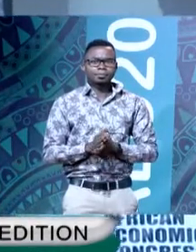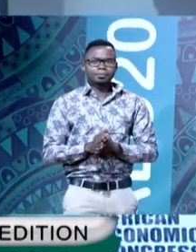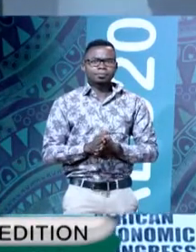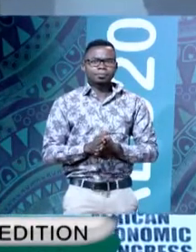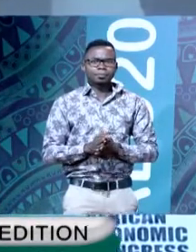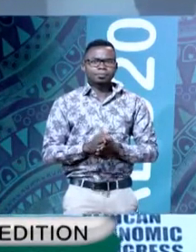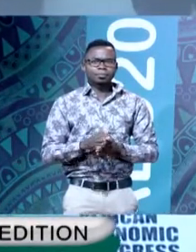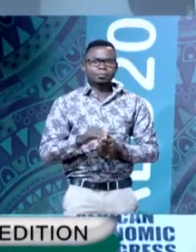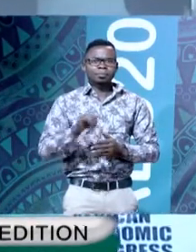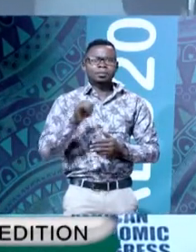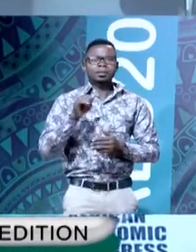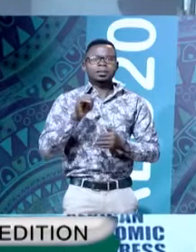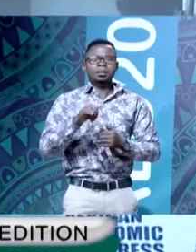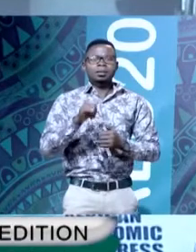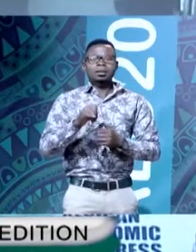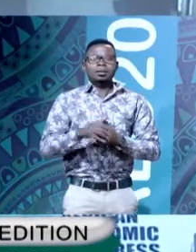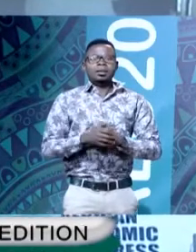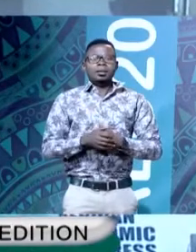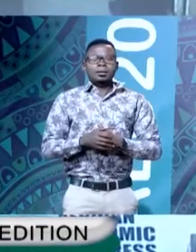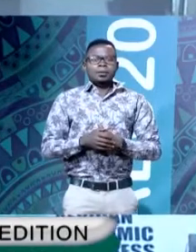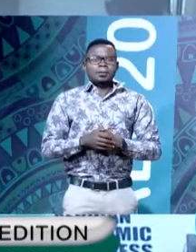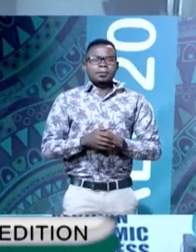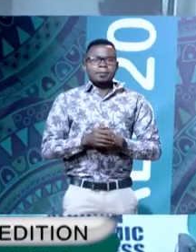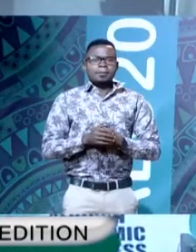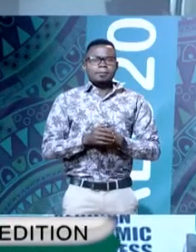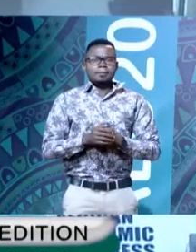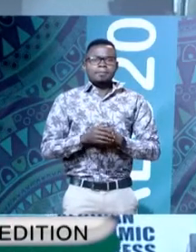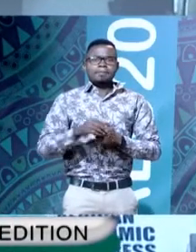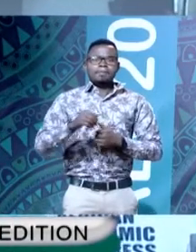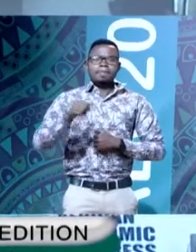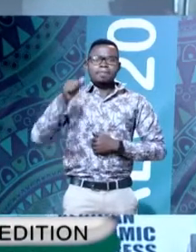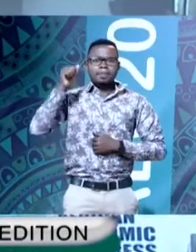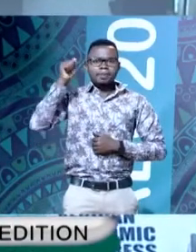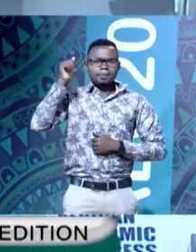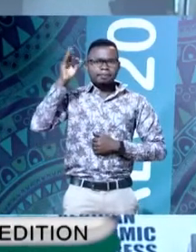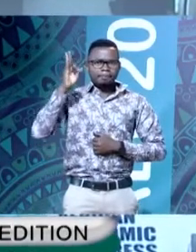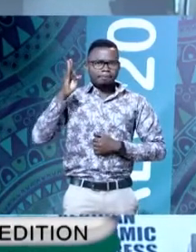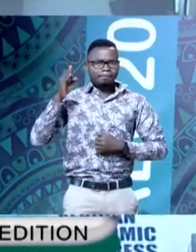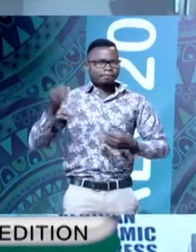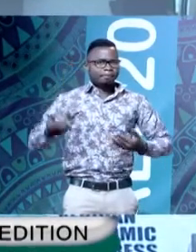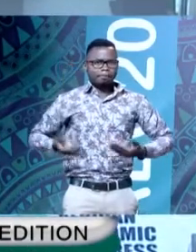If you look at the whole ideal of the African Union